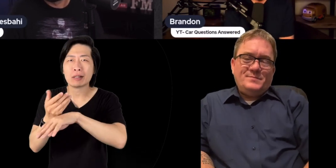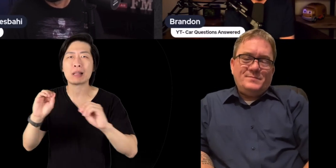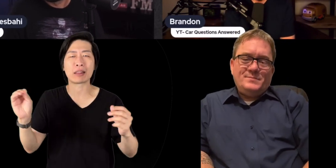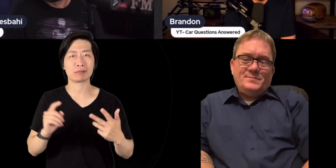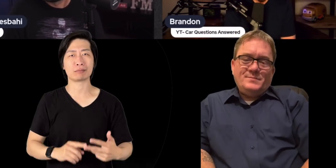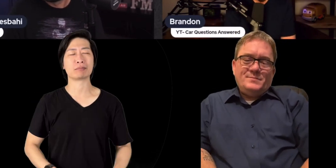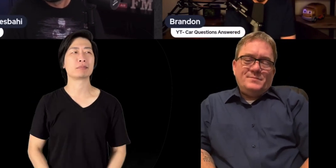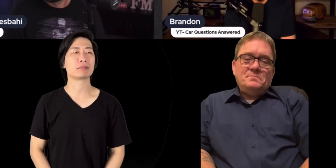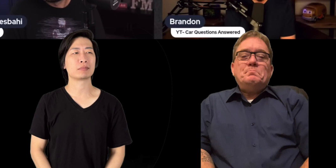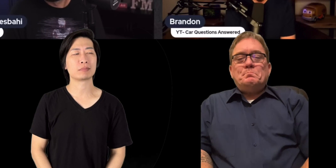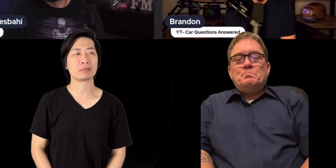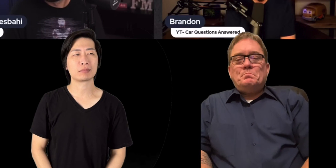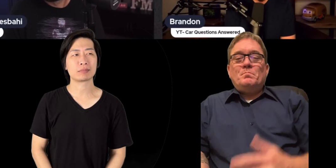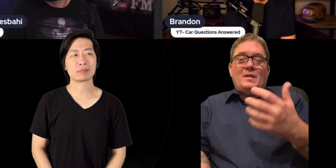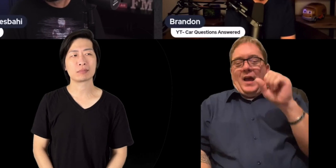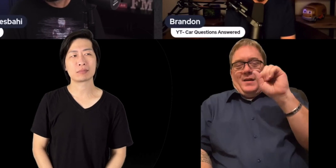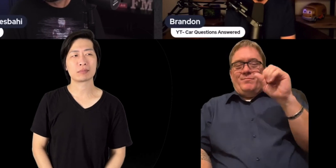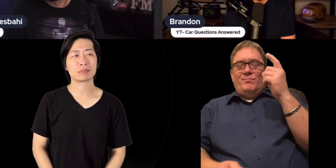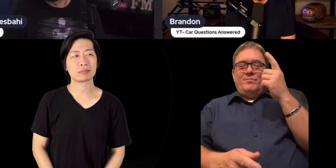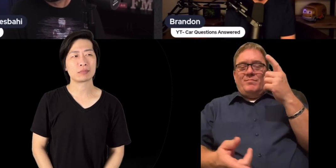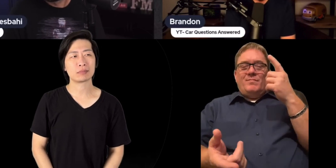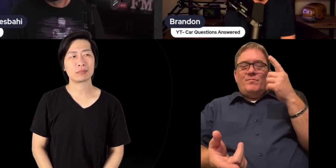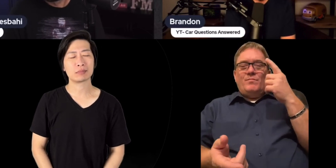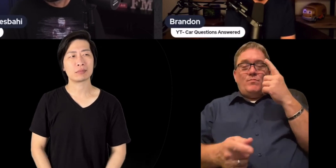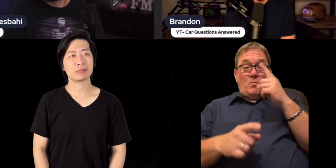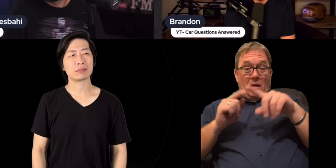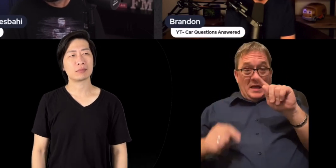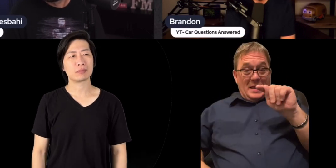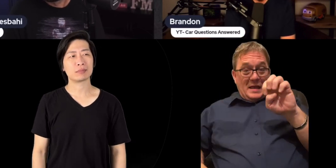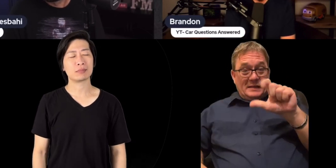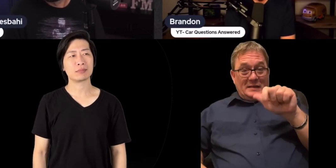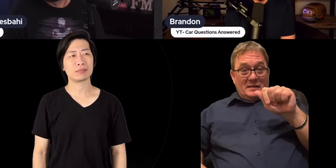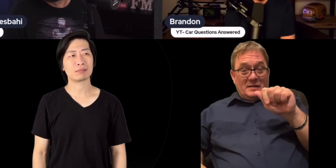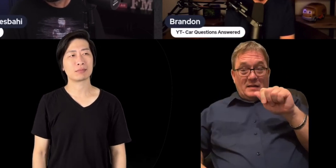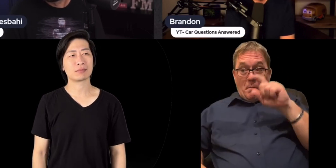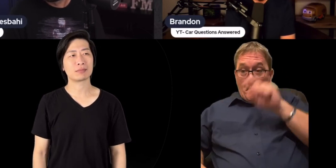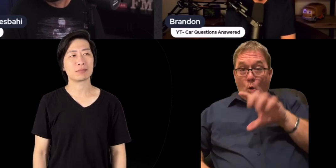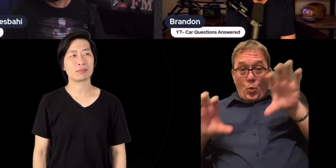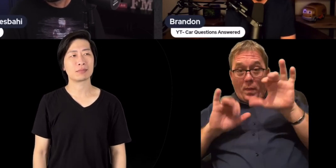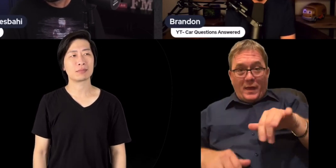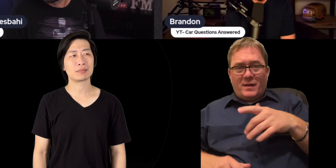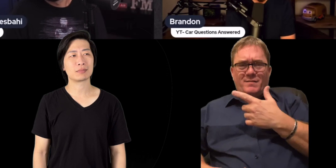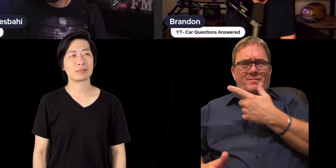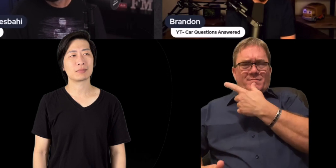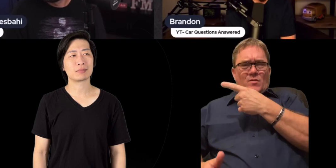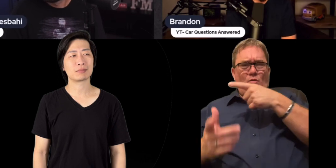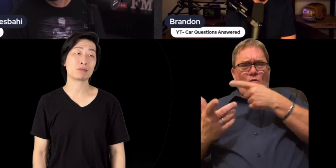well? Yeah, but they don't even have to do that. I mean, Tesla. I mean, Elon Musk owns Twitter. Just start